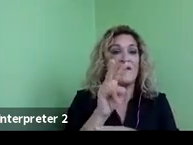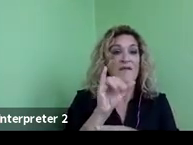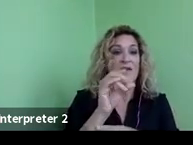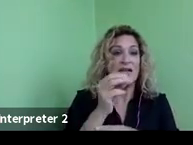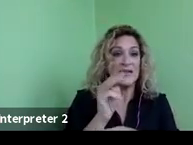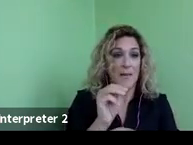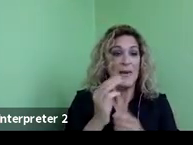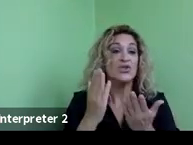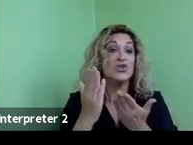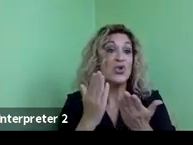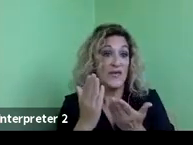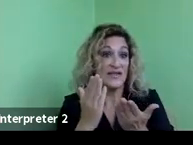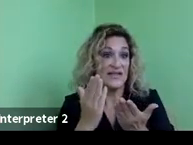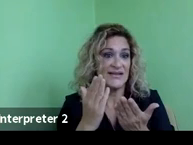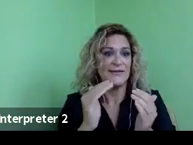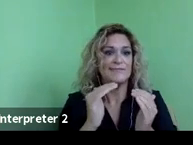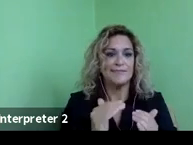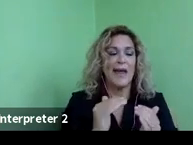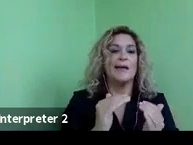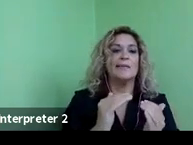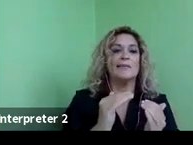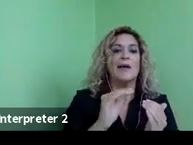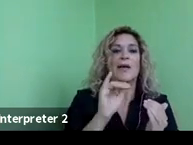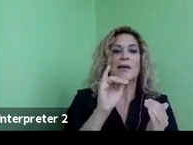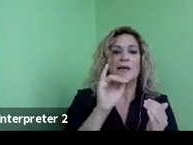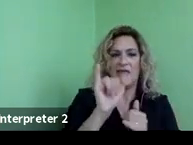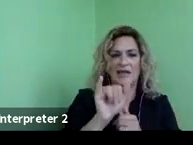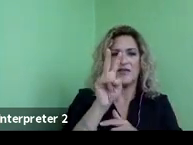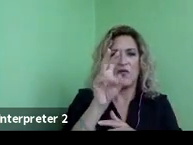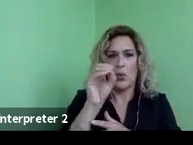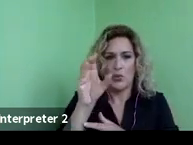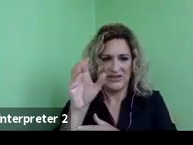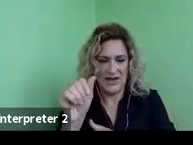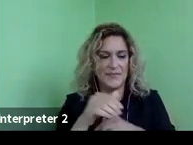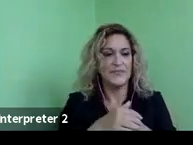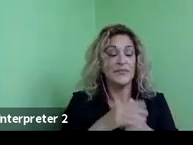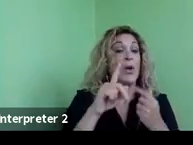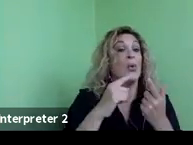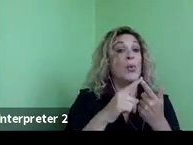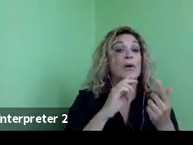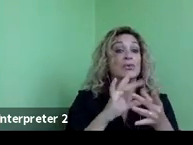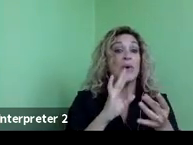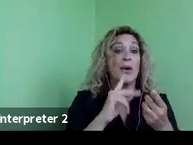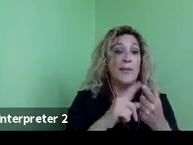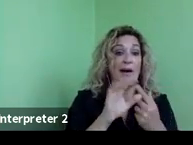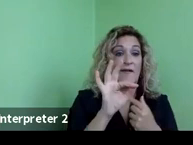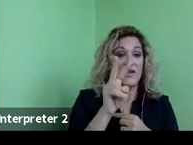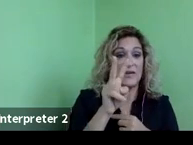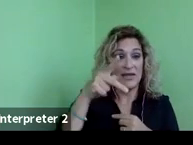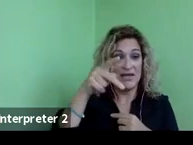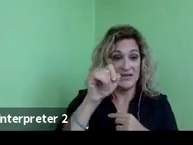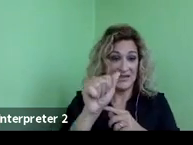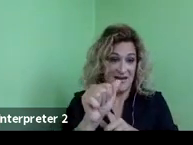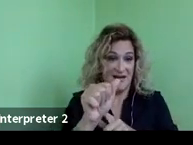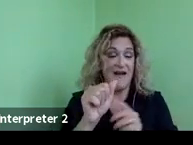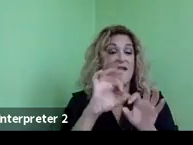And then when I say FVPSA, I'm talking about the Family Violence Prevention Services Act. That's overseen at the